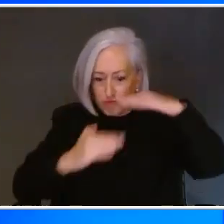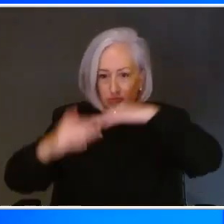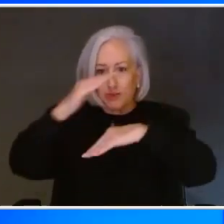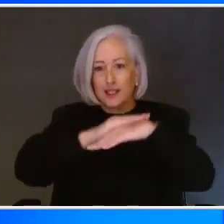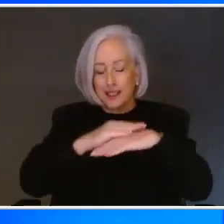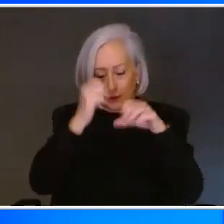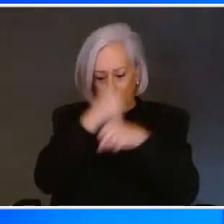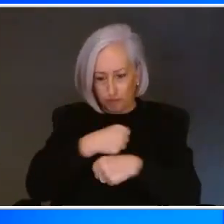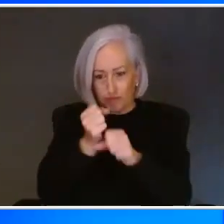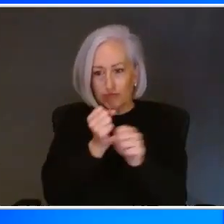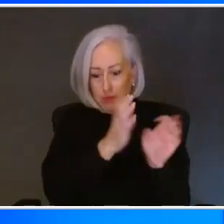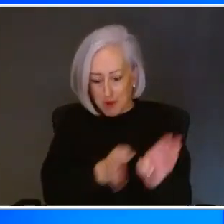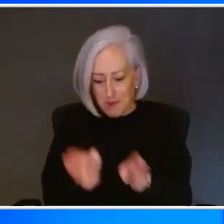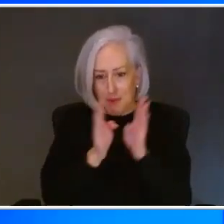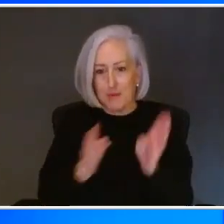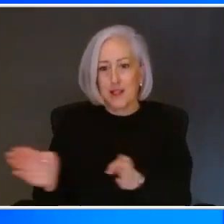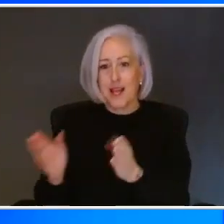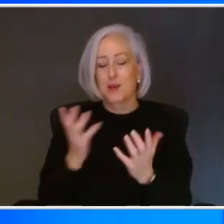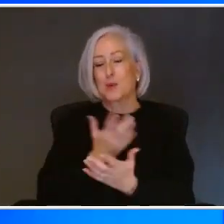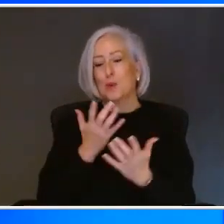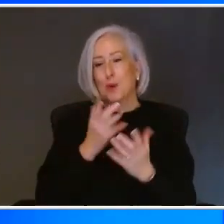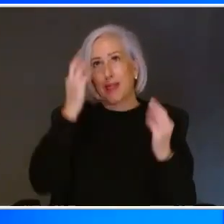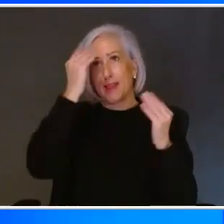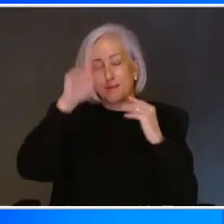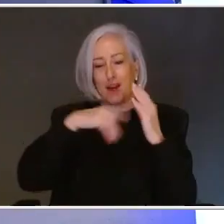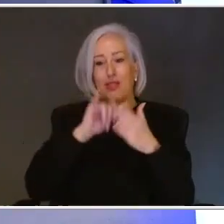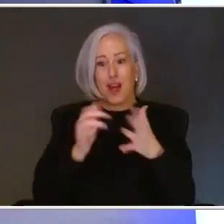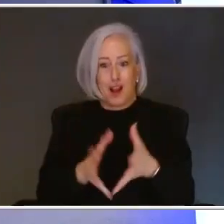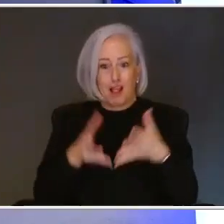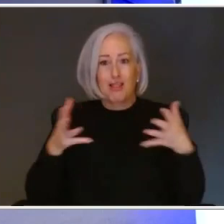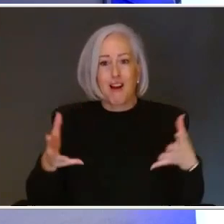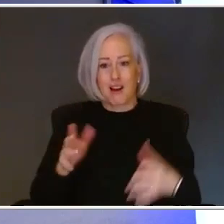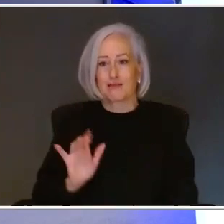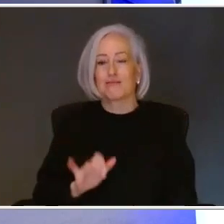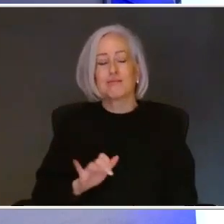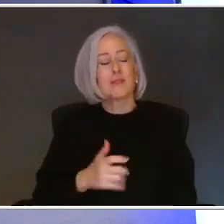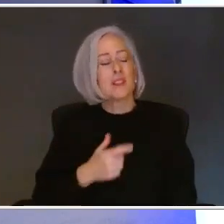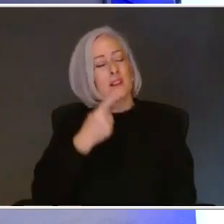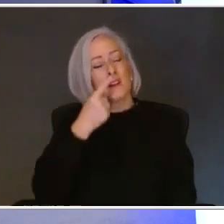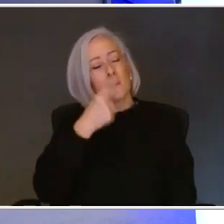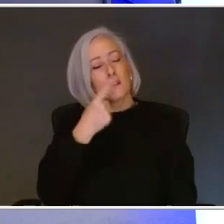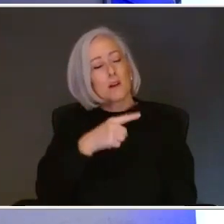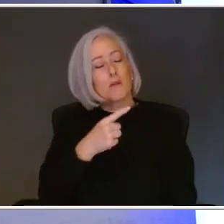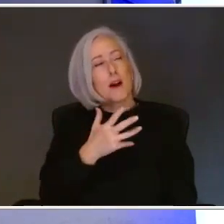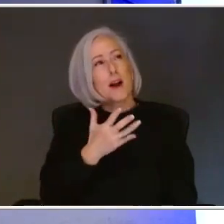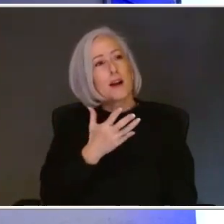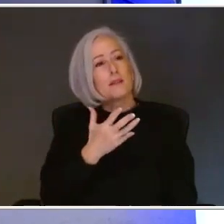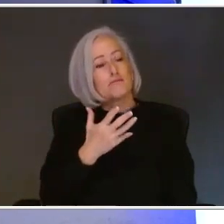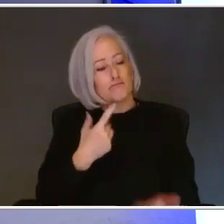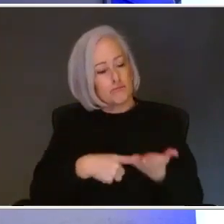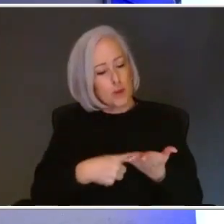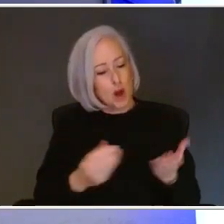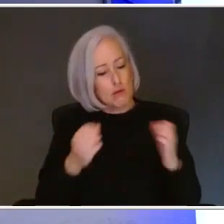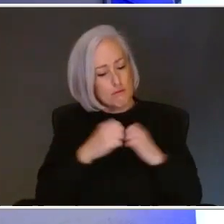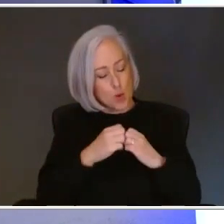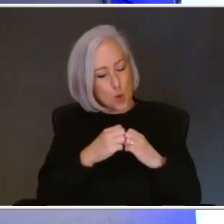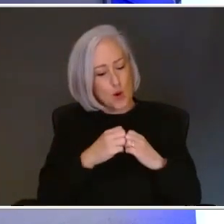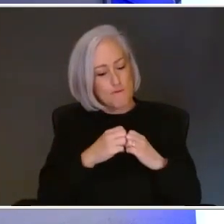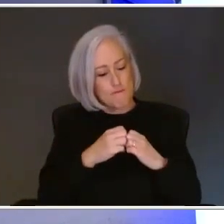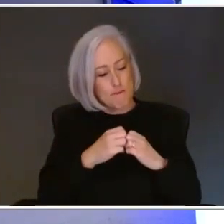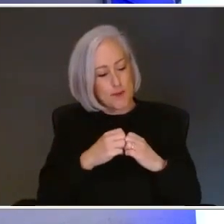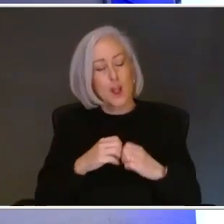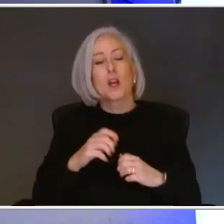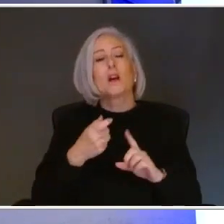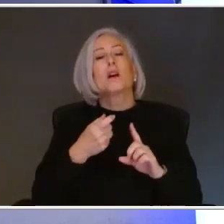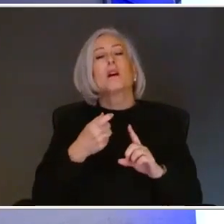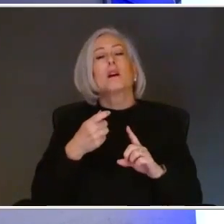situation. I think about it a lot. I want to talk more about that because we think, okay, Xavier was brought here from Children's Mercy. We know that